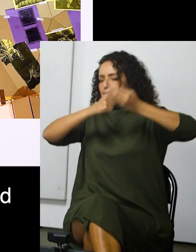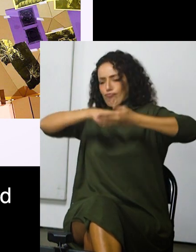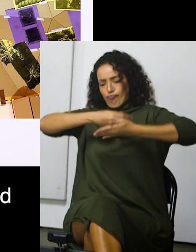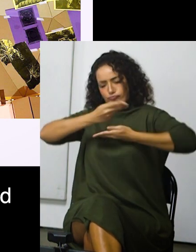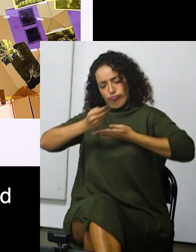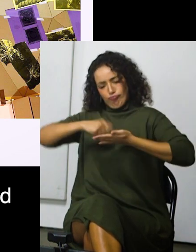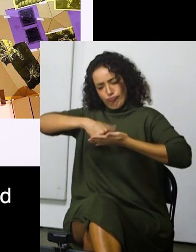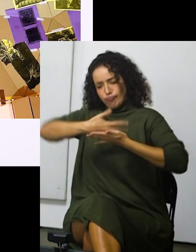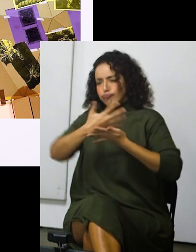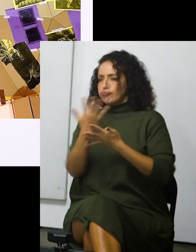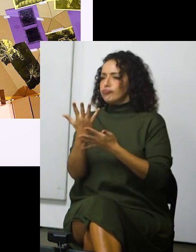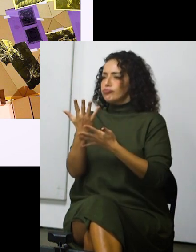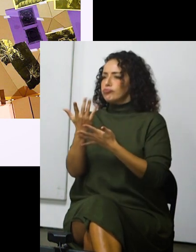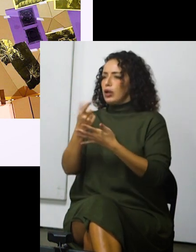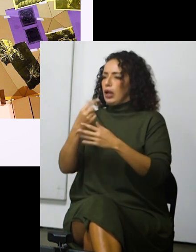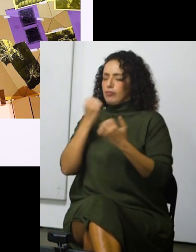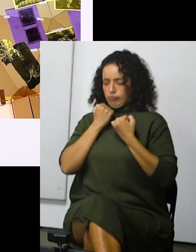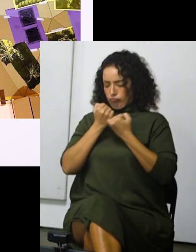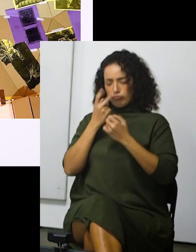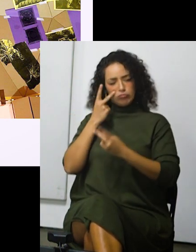we all access the future.